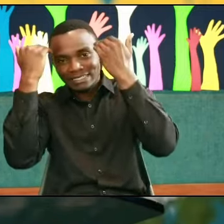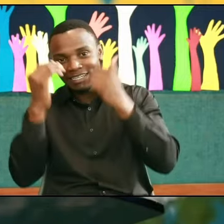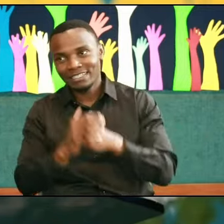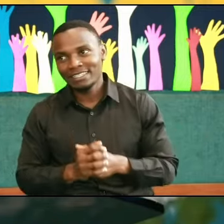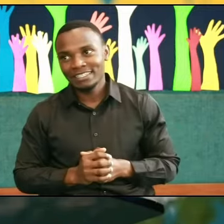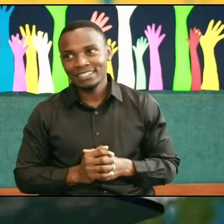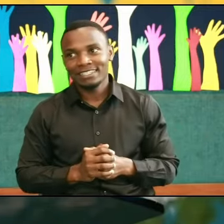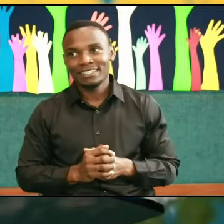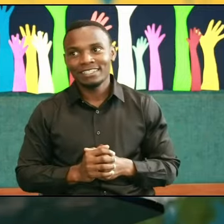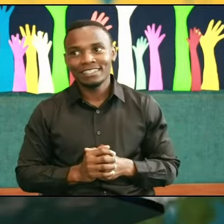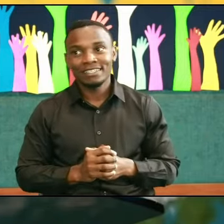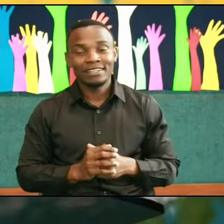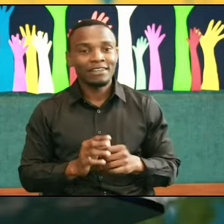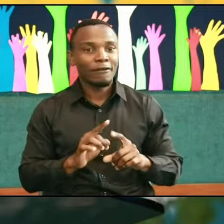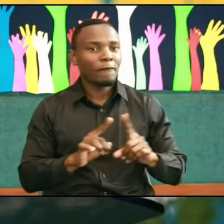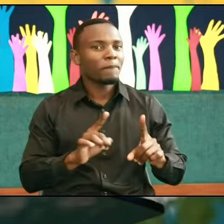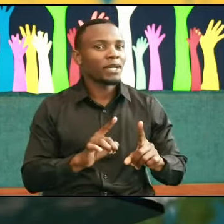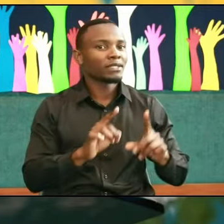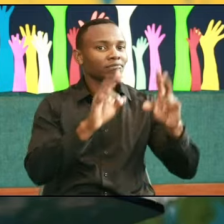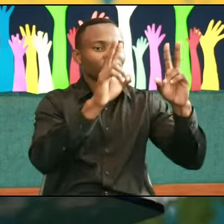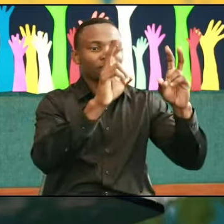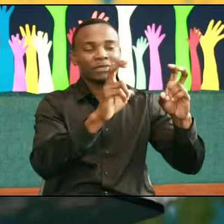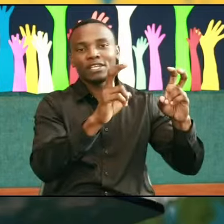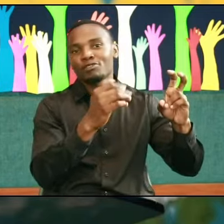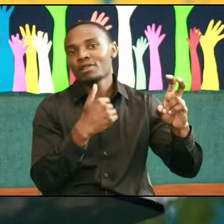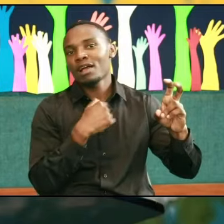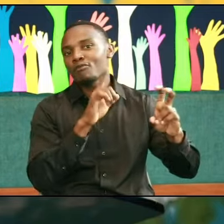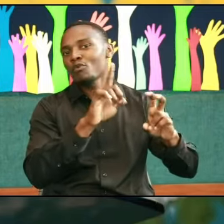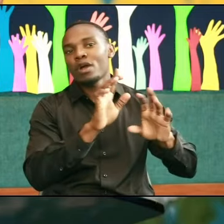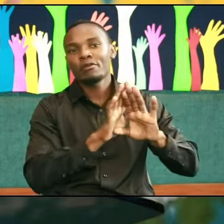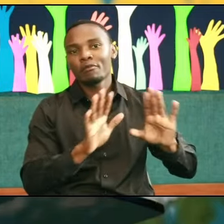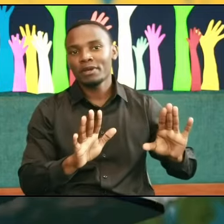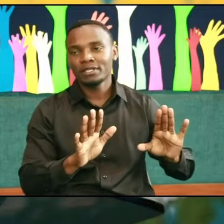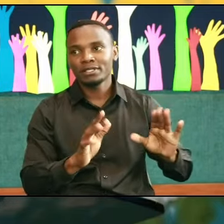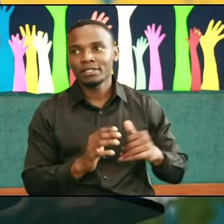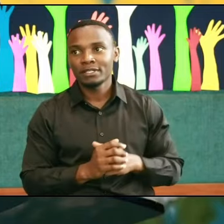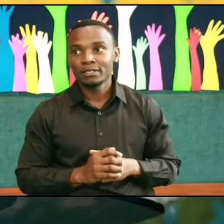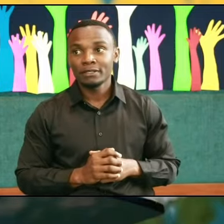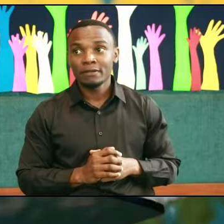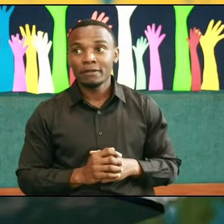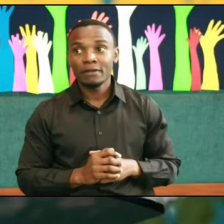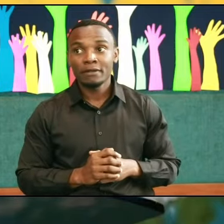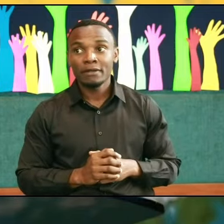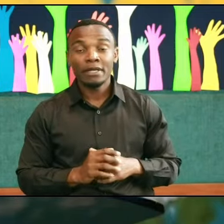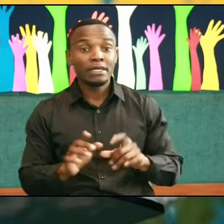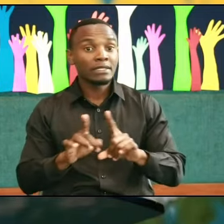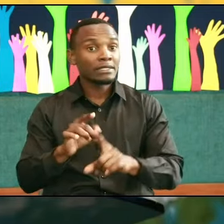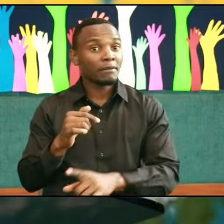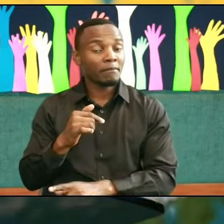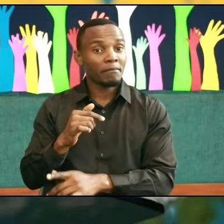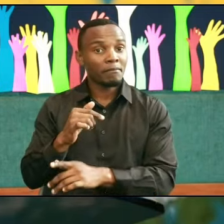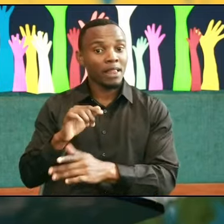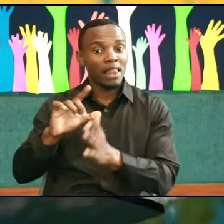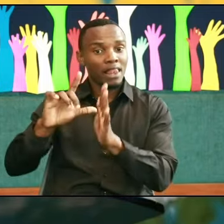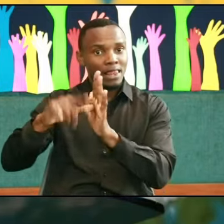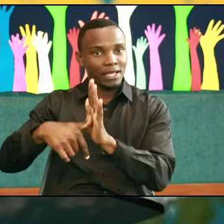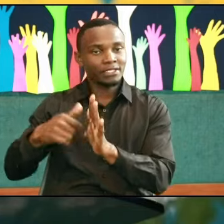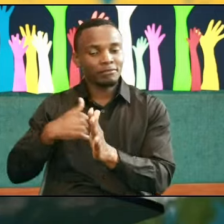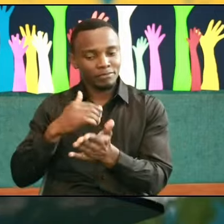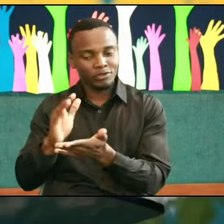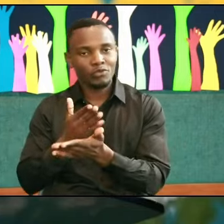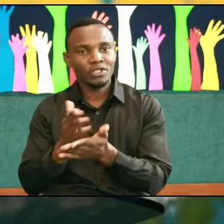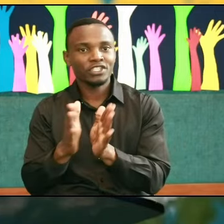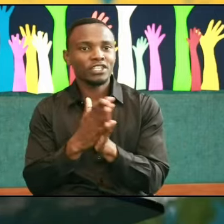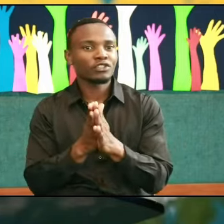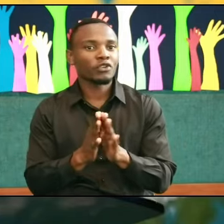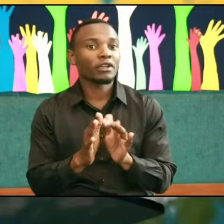but otherwise there's only one sermon title. And I think I'll tell you a story related to that at the end. Allow me